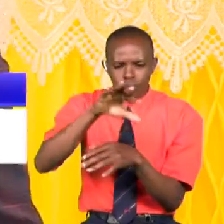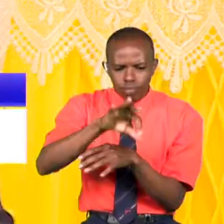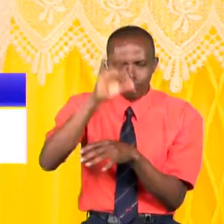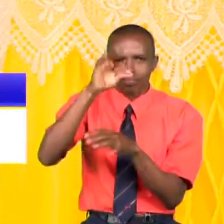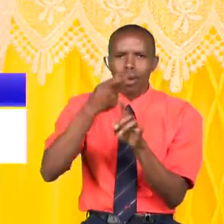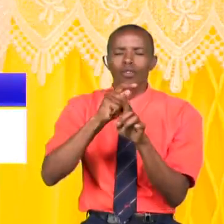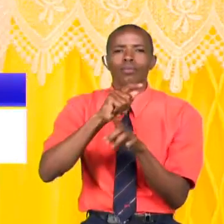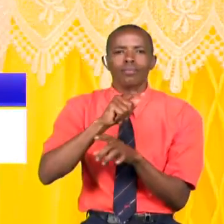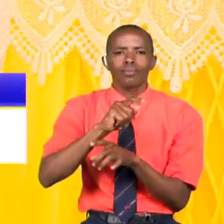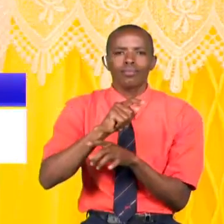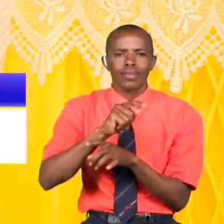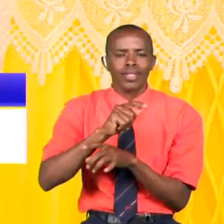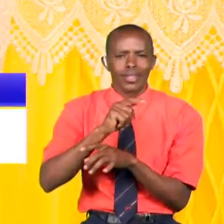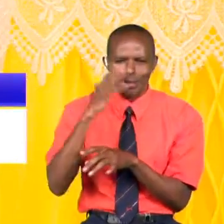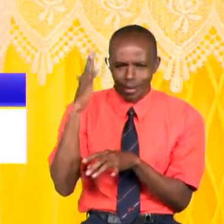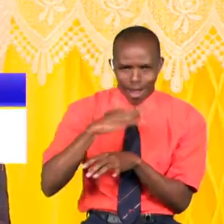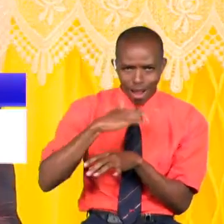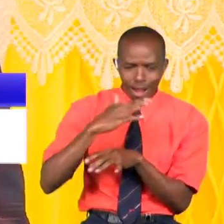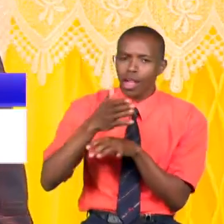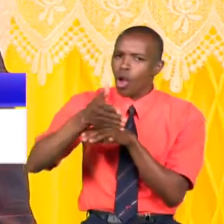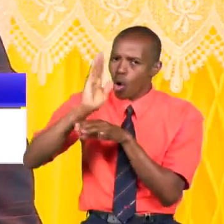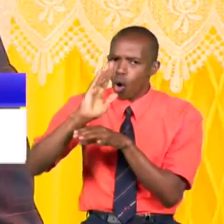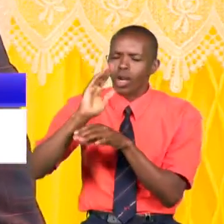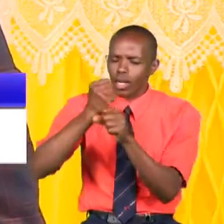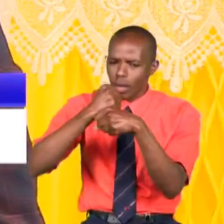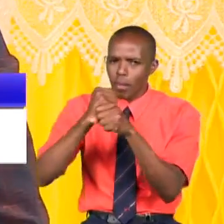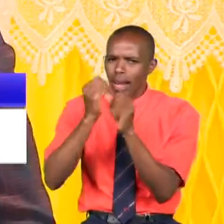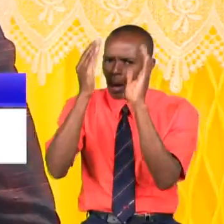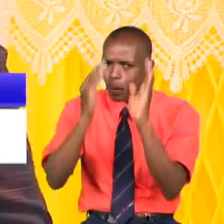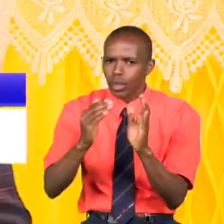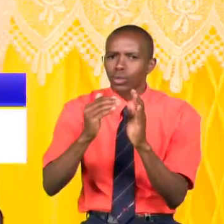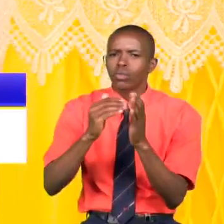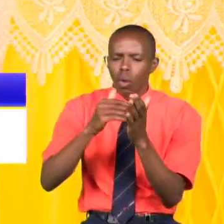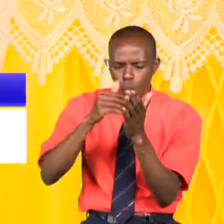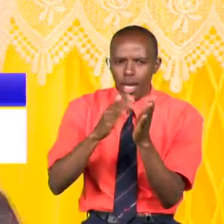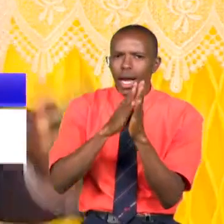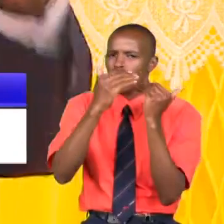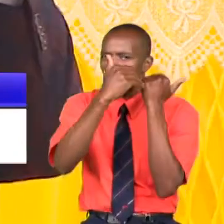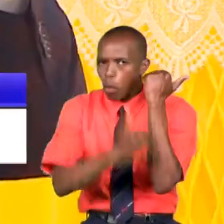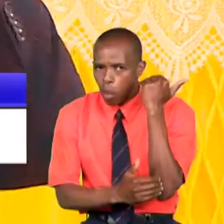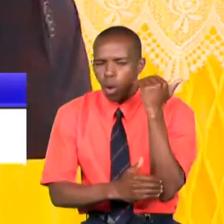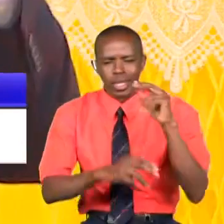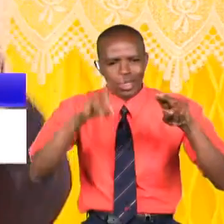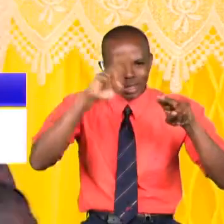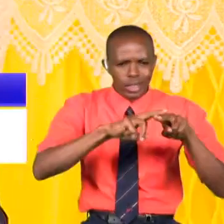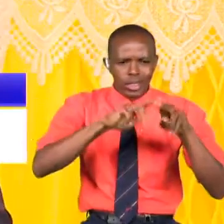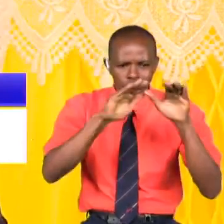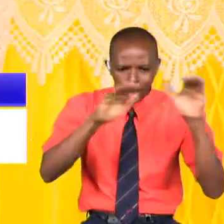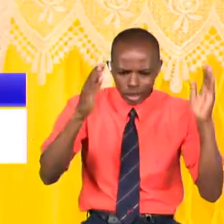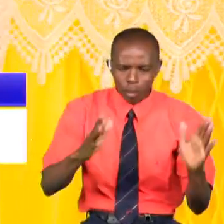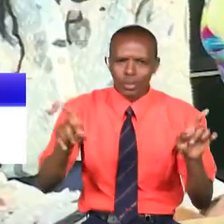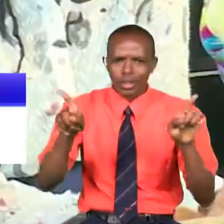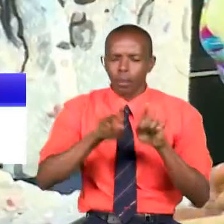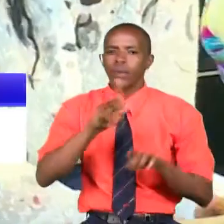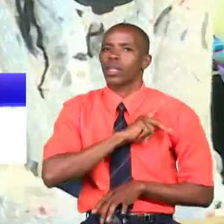mavumbini. Na Mungu atamfanya mtu fukara na maskini waketi meza moja na